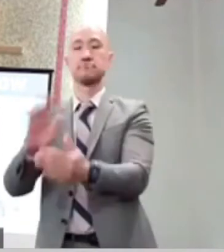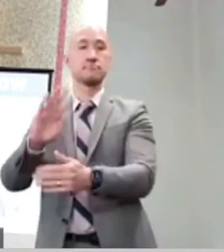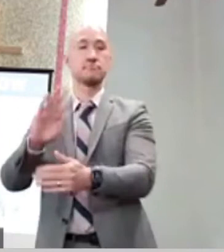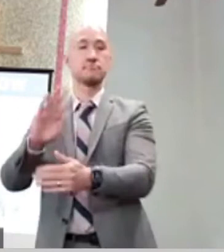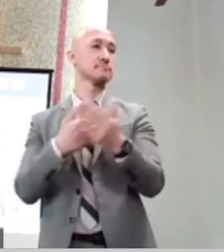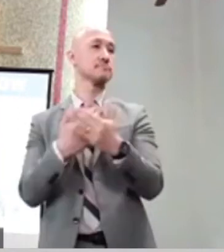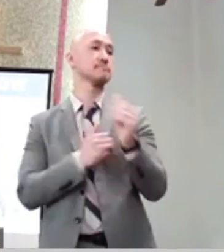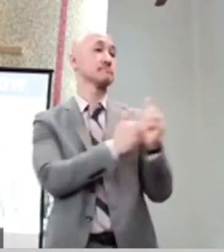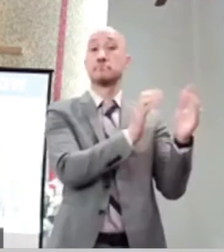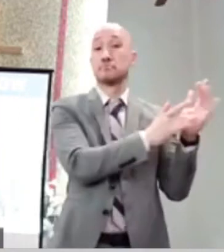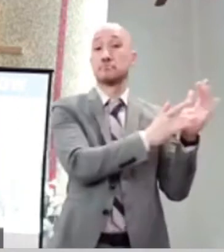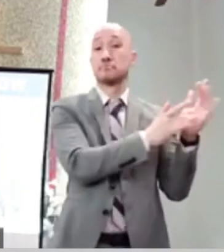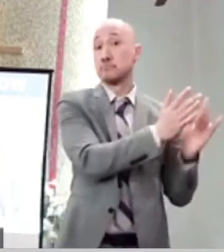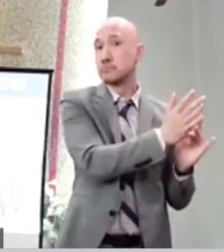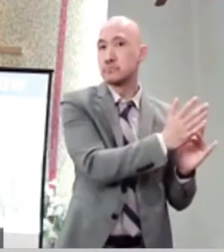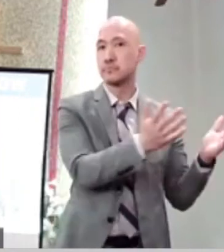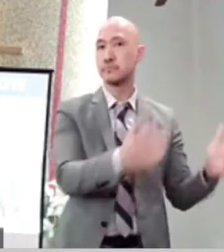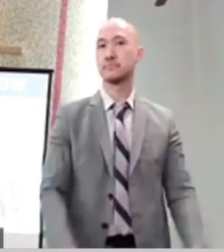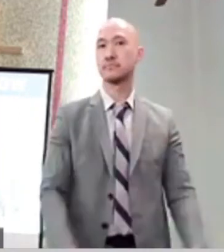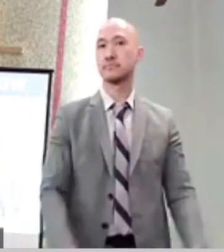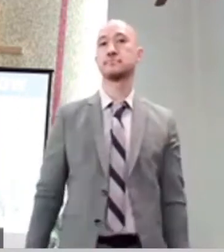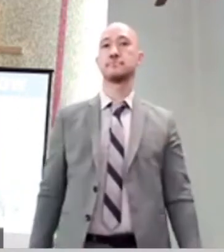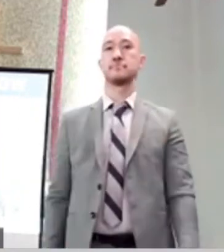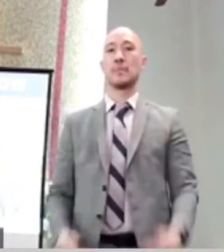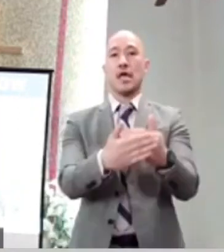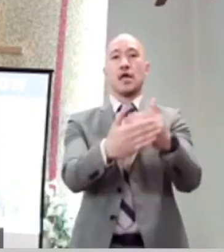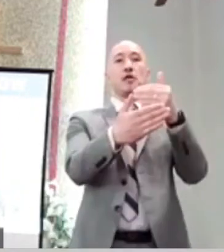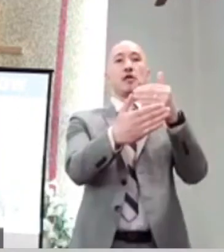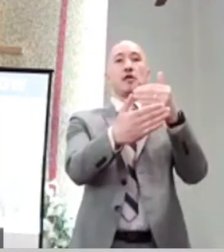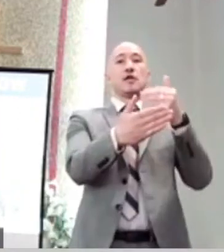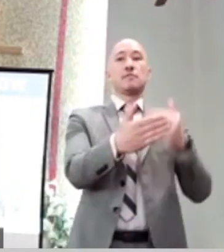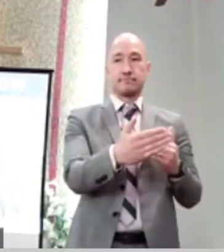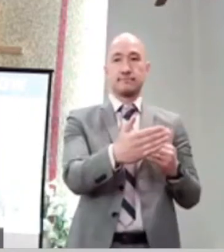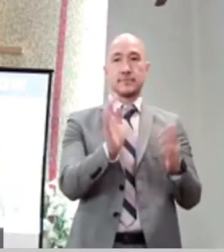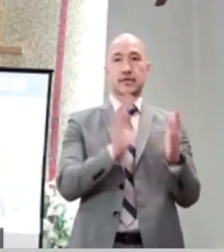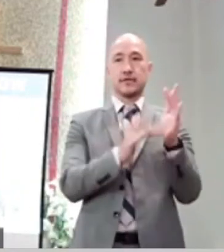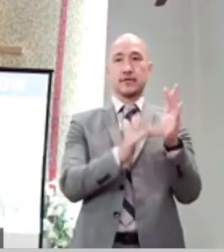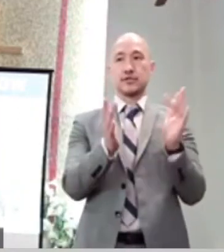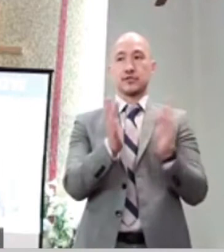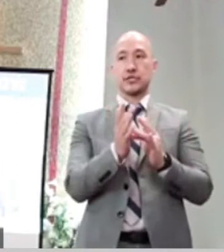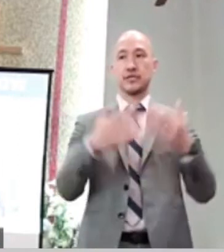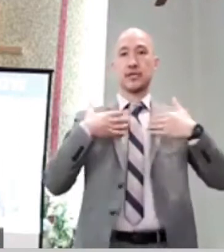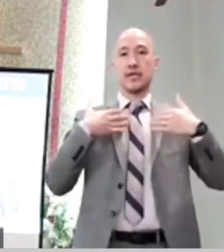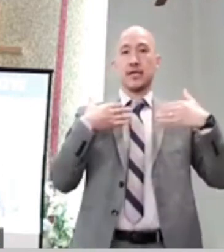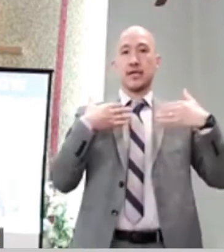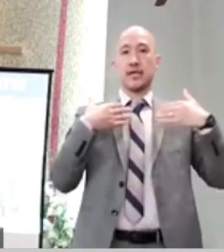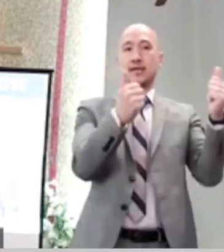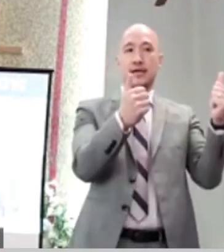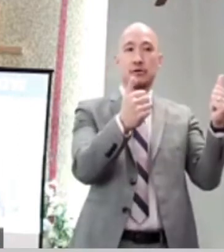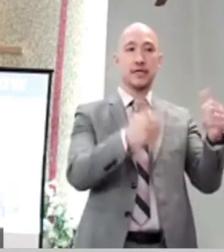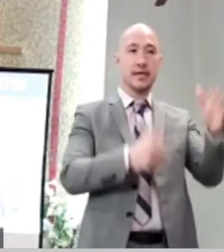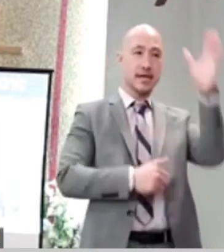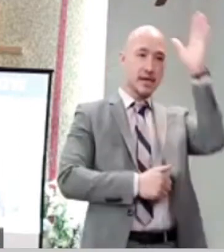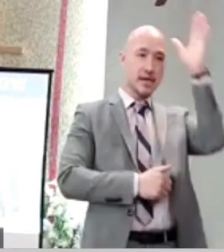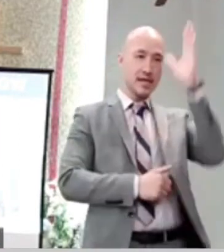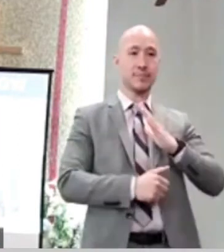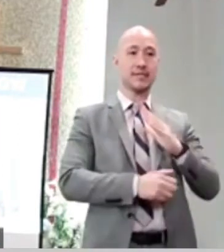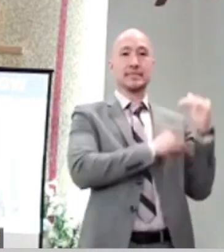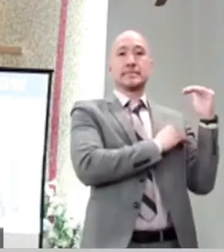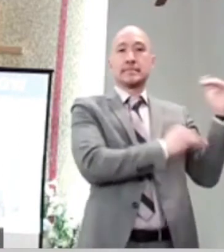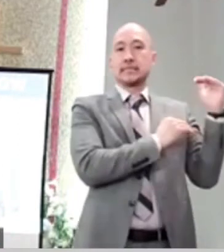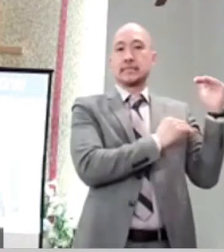occurring after Jesus heals a paralytic. Remember the paralytic whose friends dug a hole in the roof so